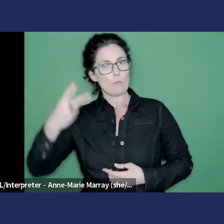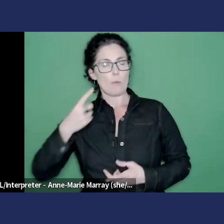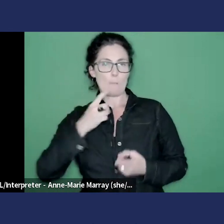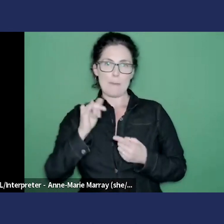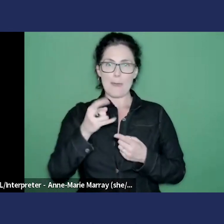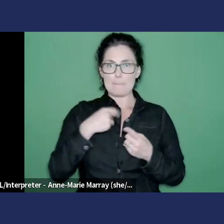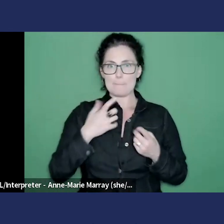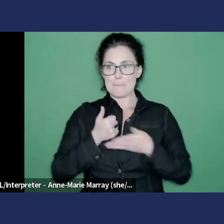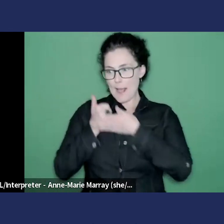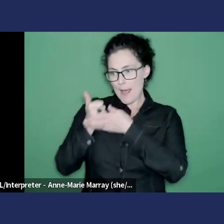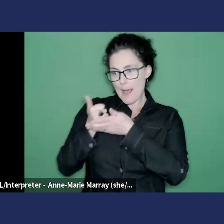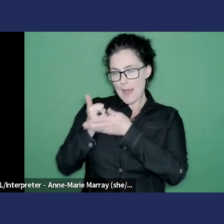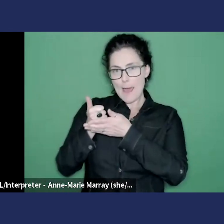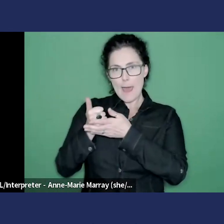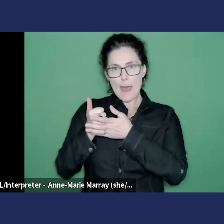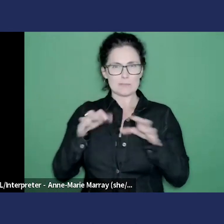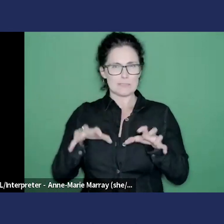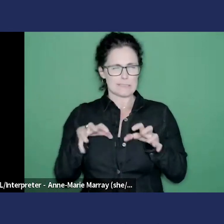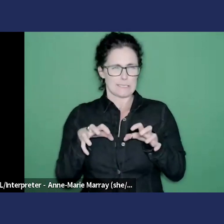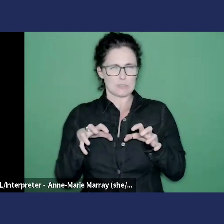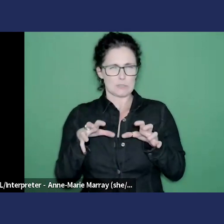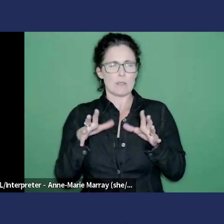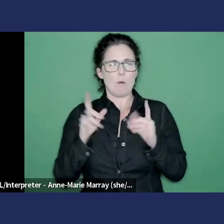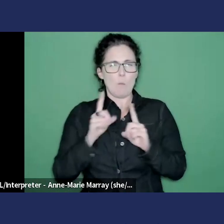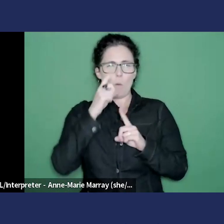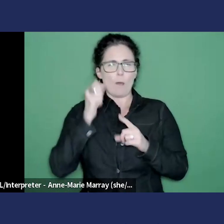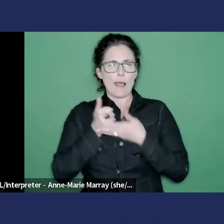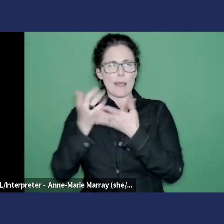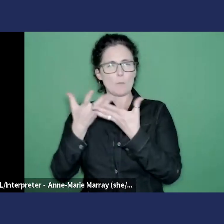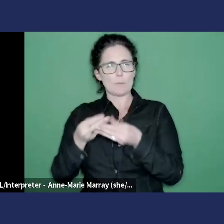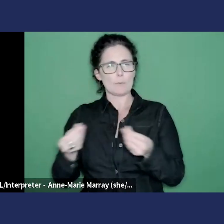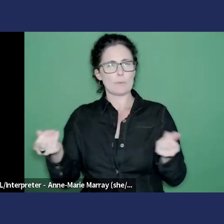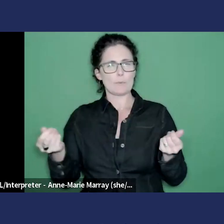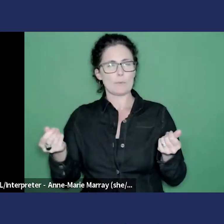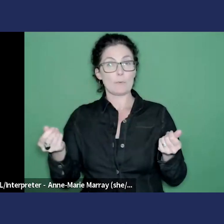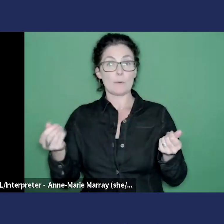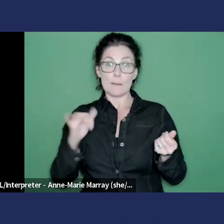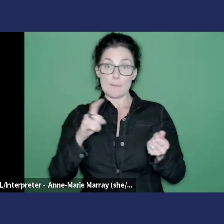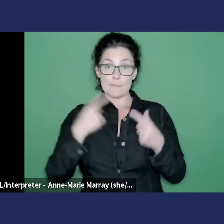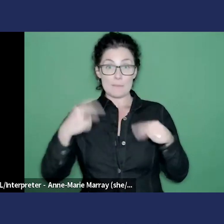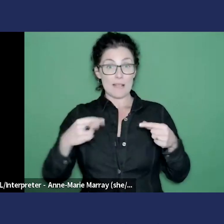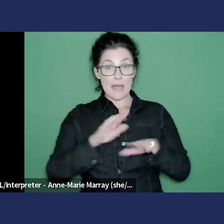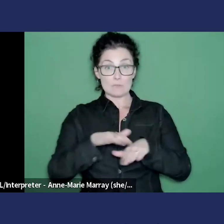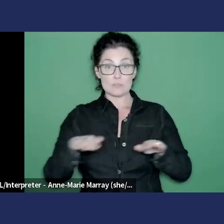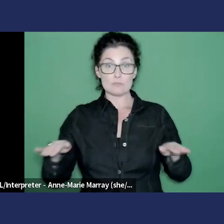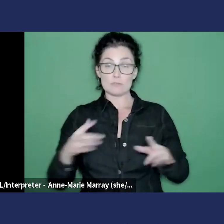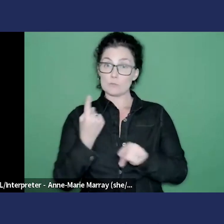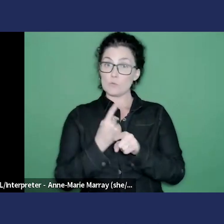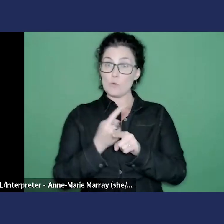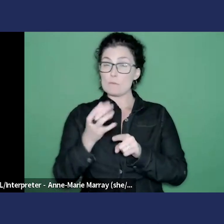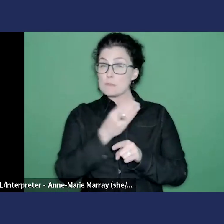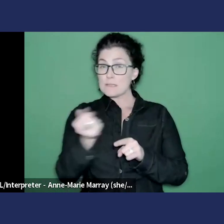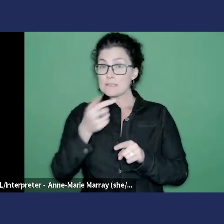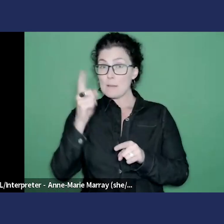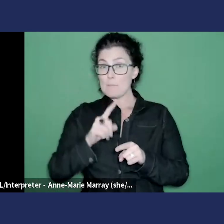helping relieve tension and things like that, and perhaps even allowing kids to talk about it, because some even remember their